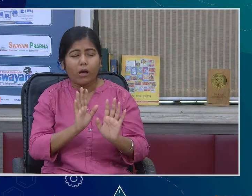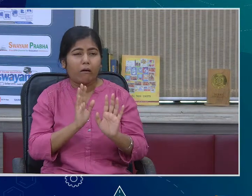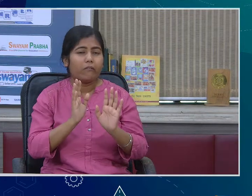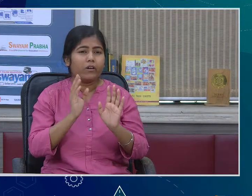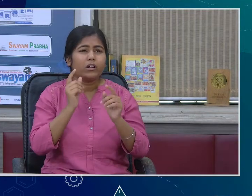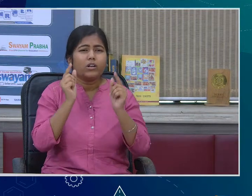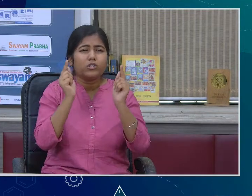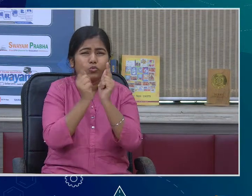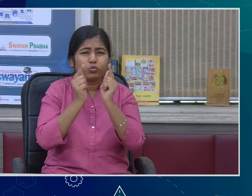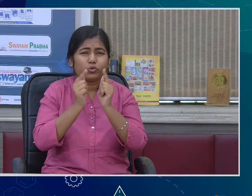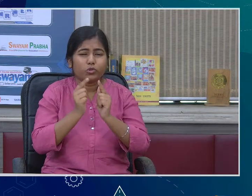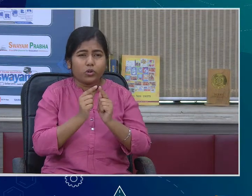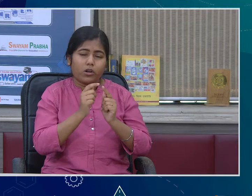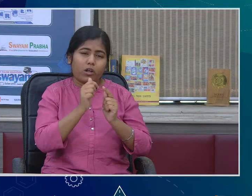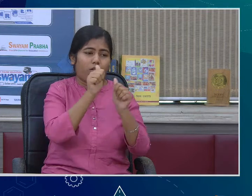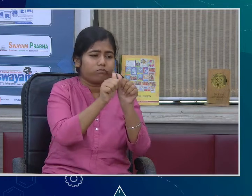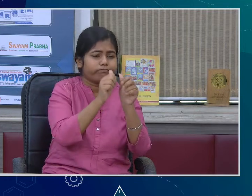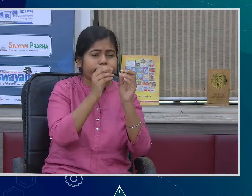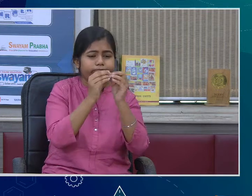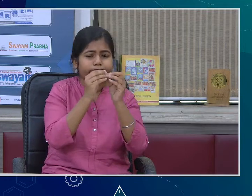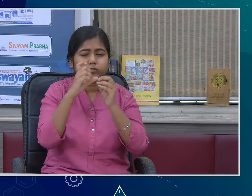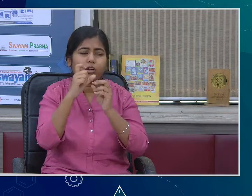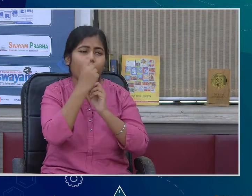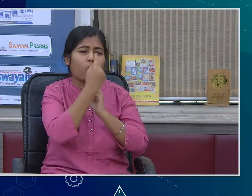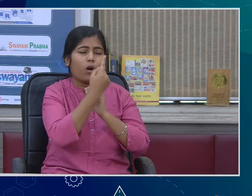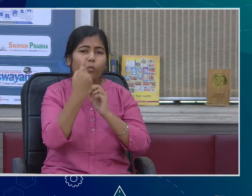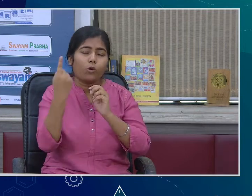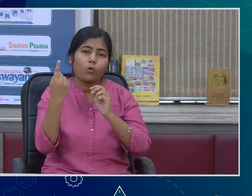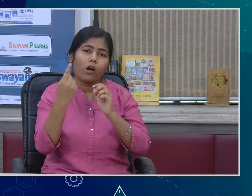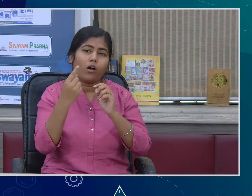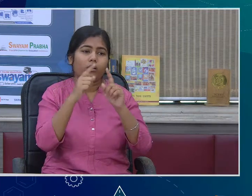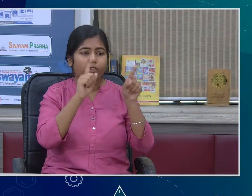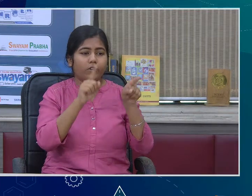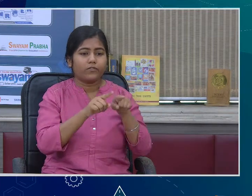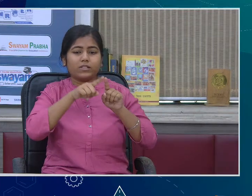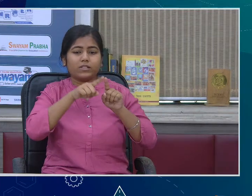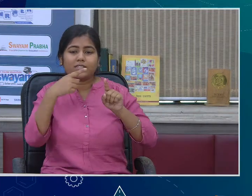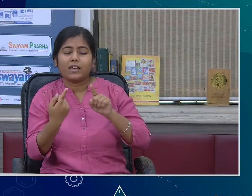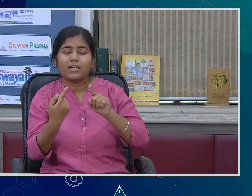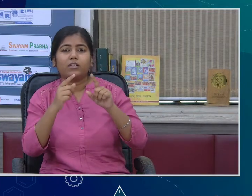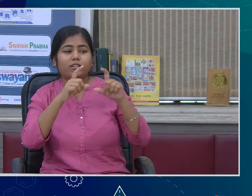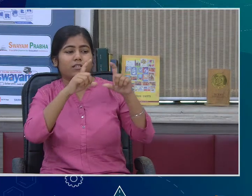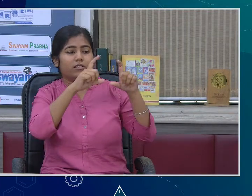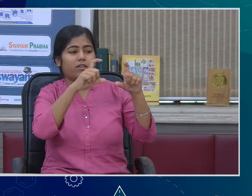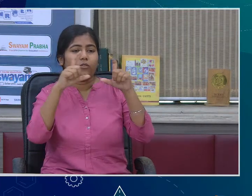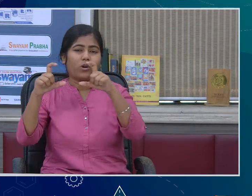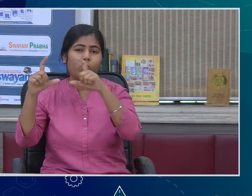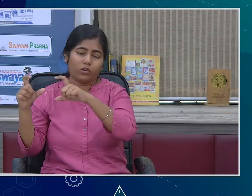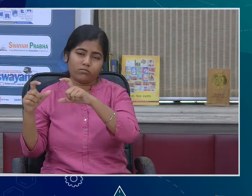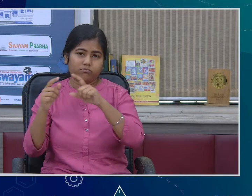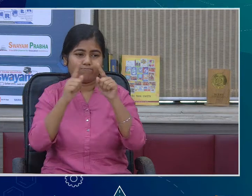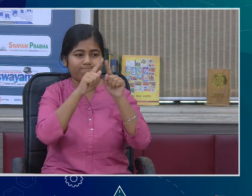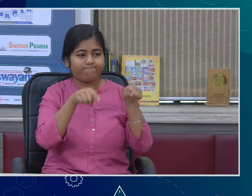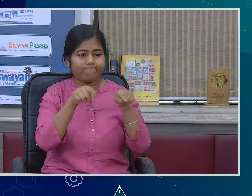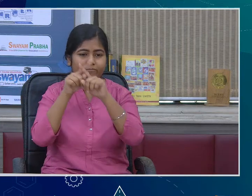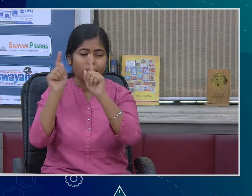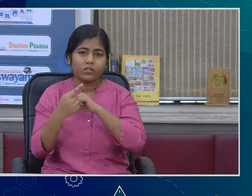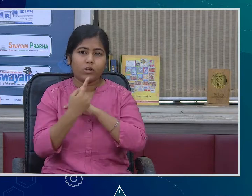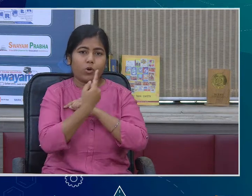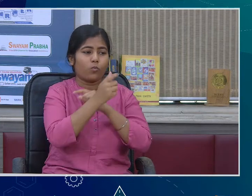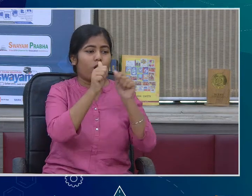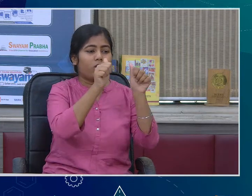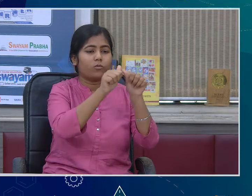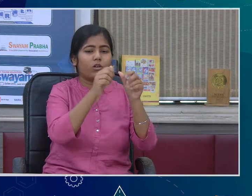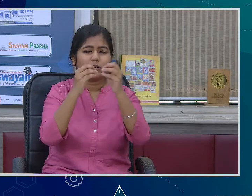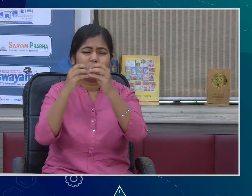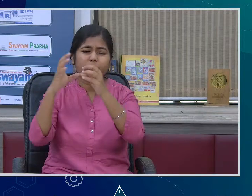small, one alphabet on one flashcard and the second alphabet on the second flashcard, and ask the students to stand